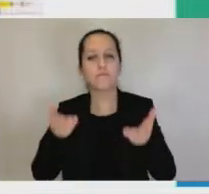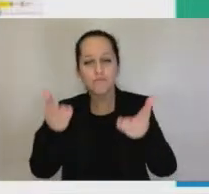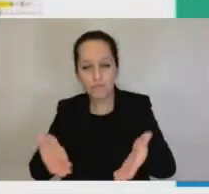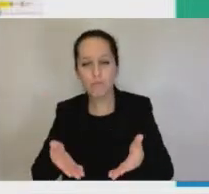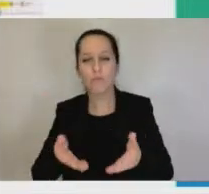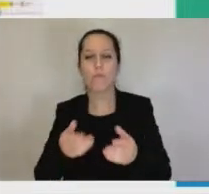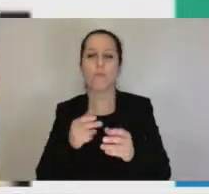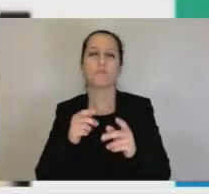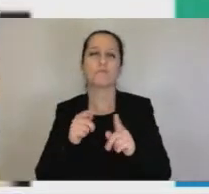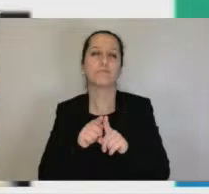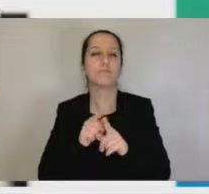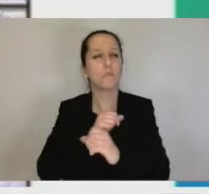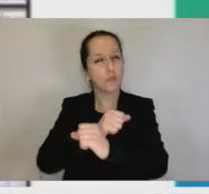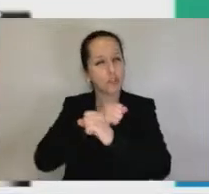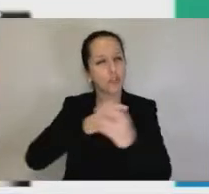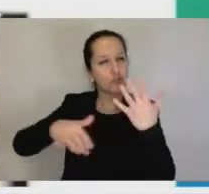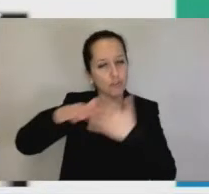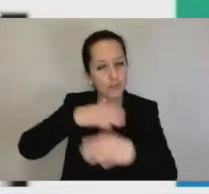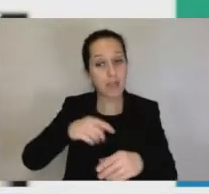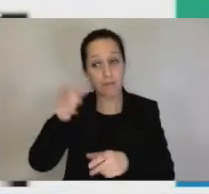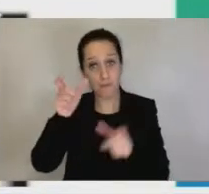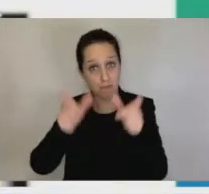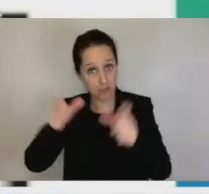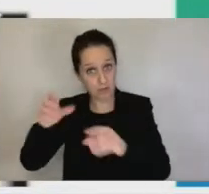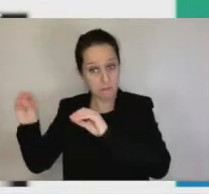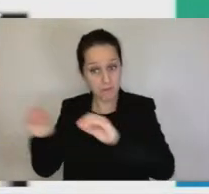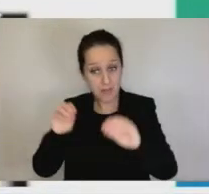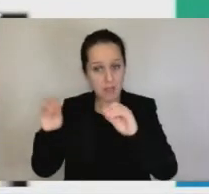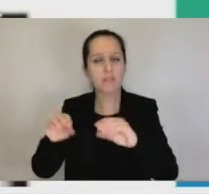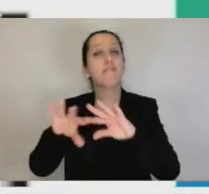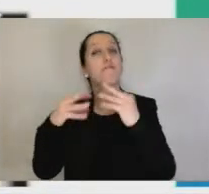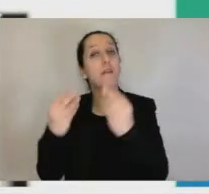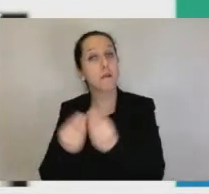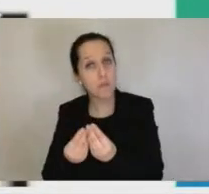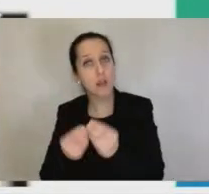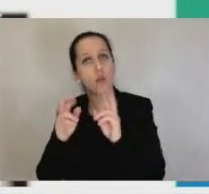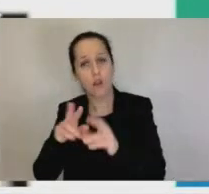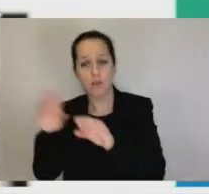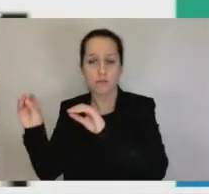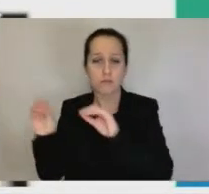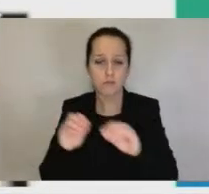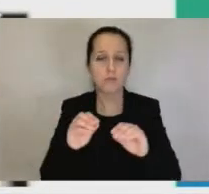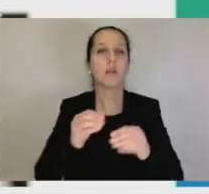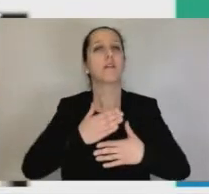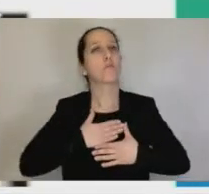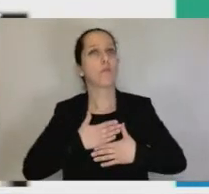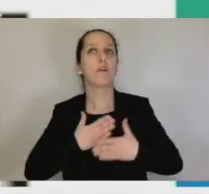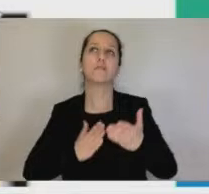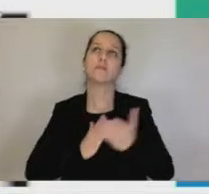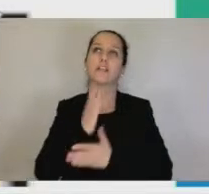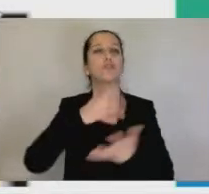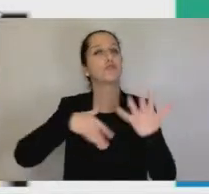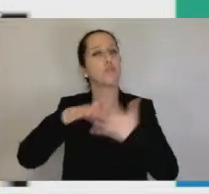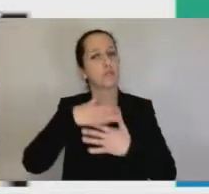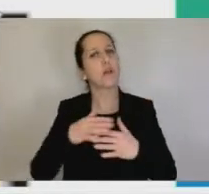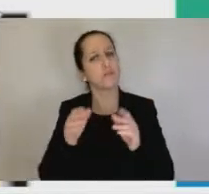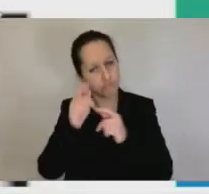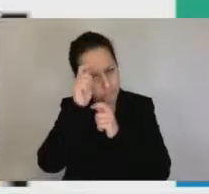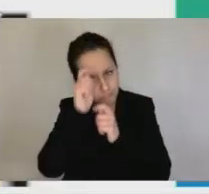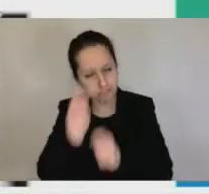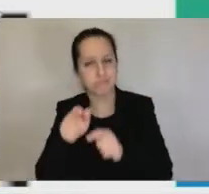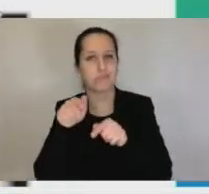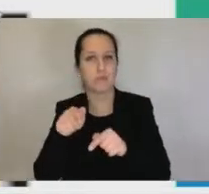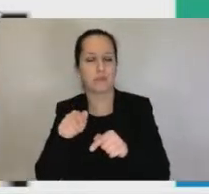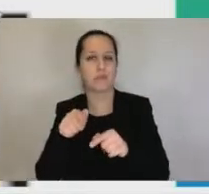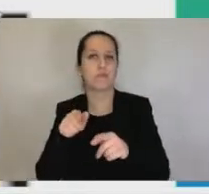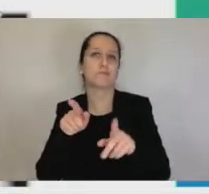social security, inclusion, and participation for migrant workers. As you well